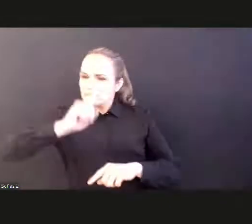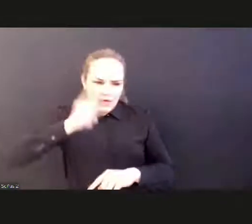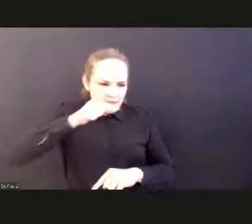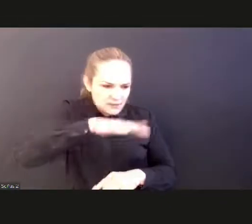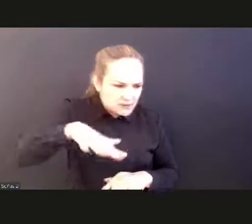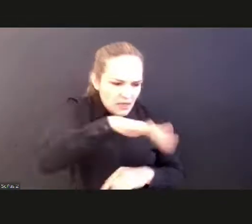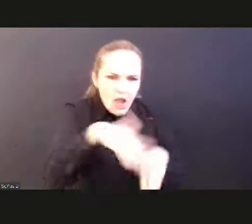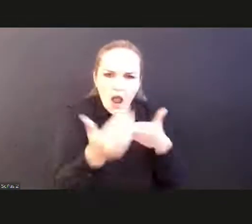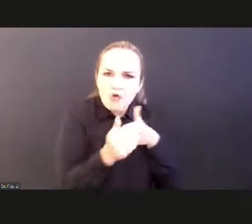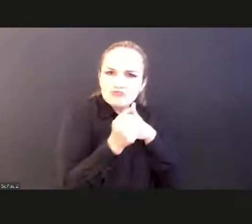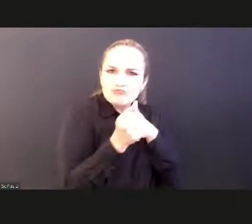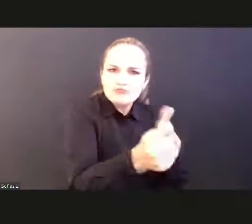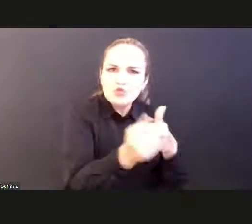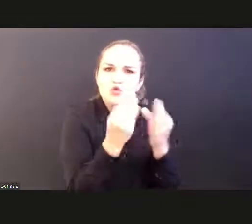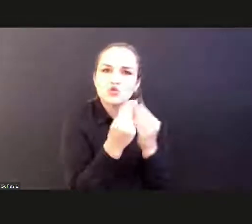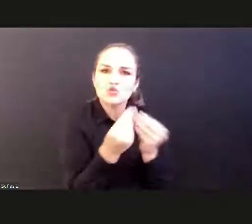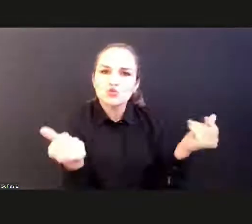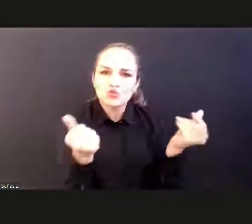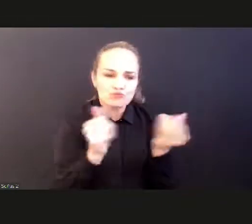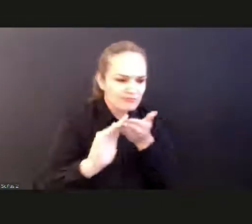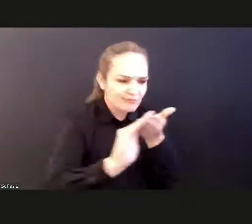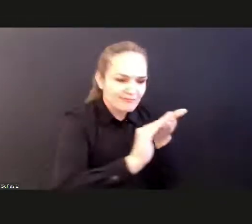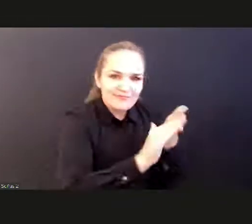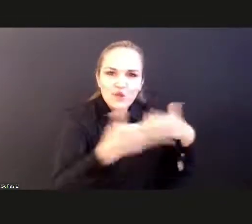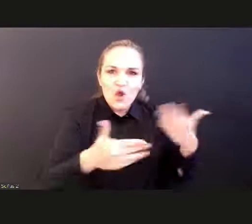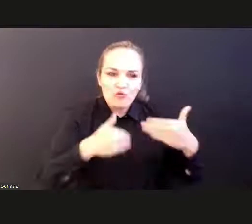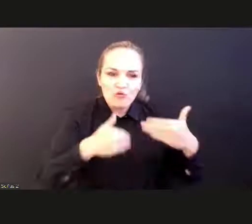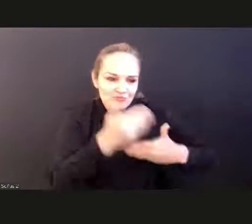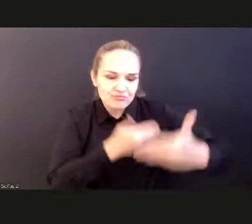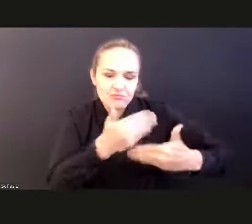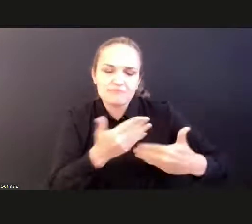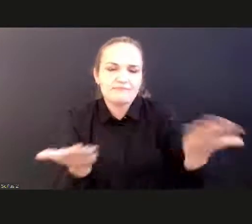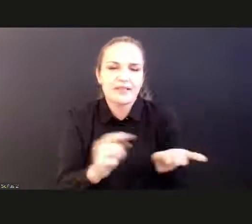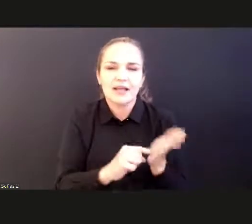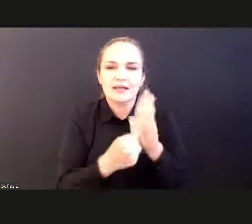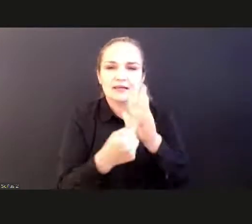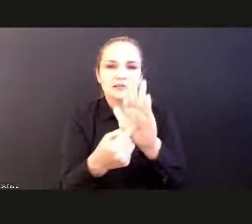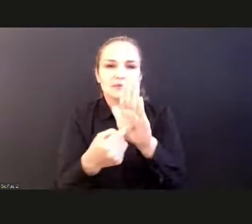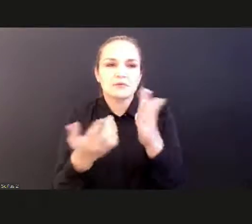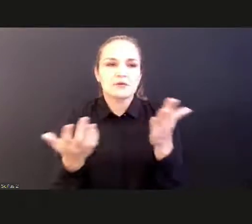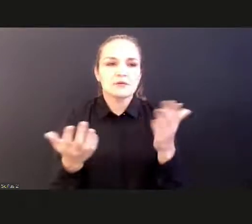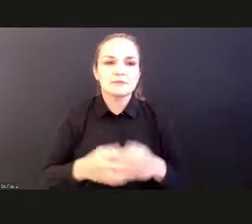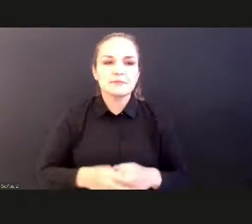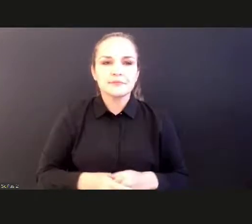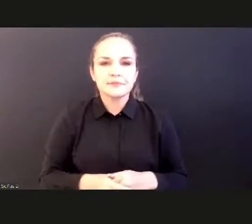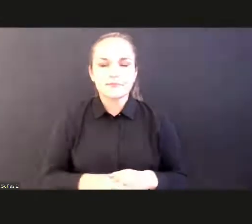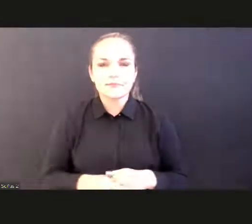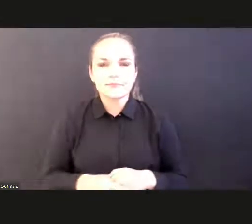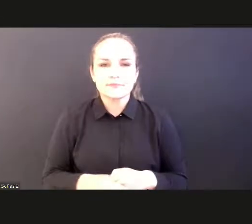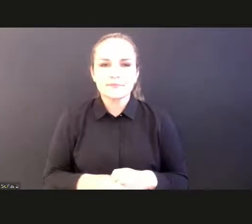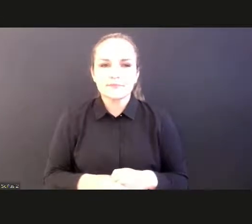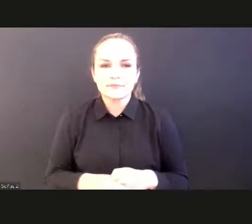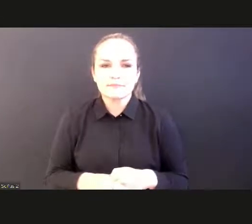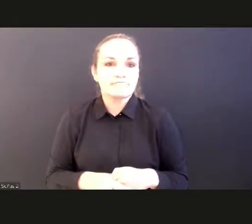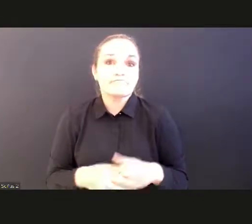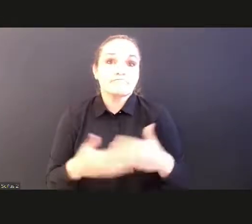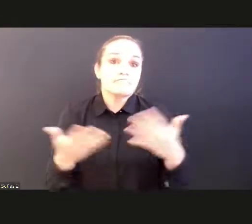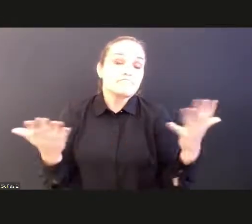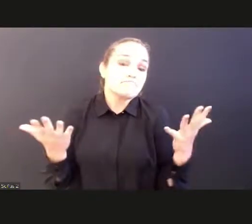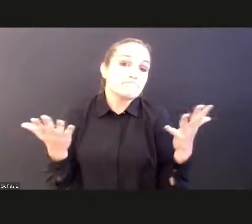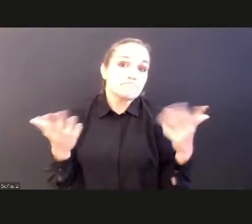solutions, whether through a clinic that can help an MSME enter a new market, or through an